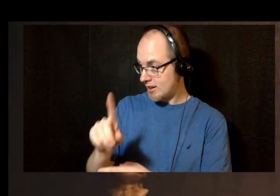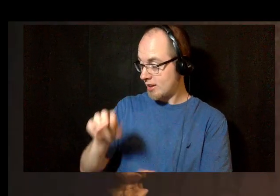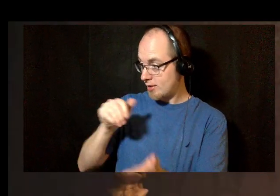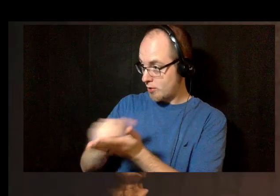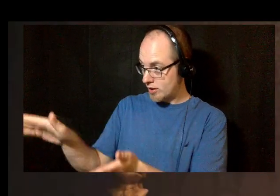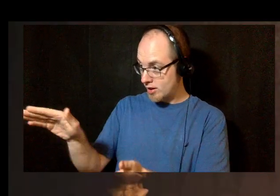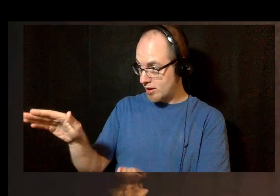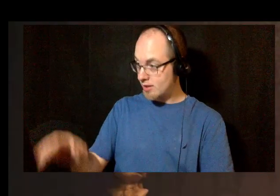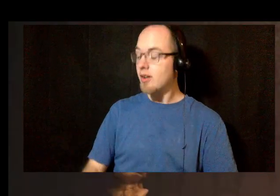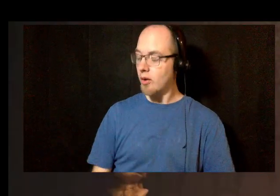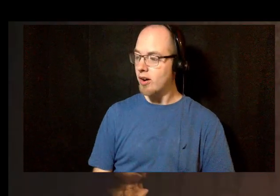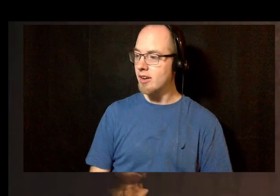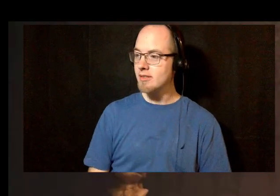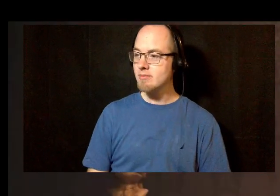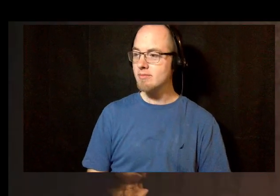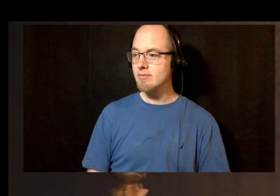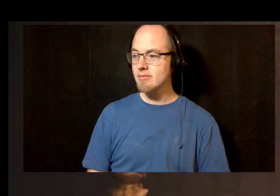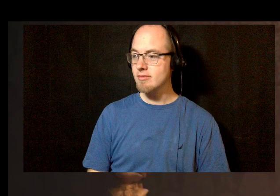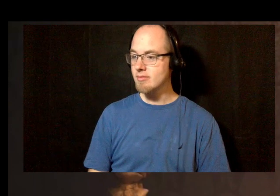Okay.